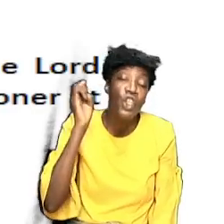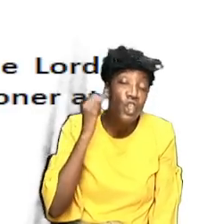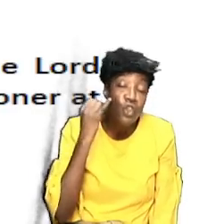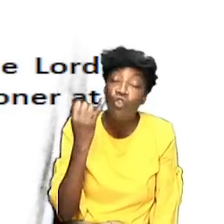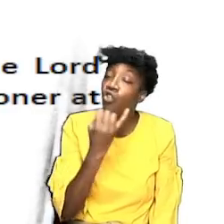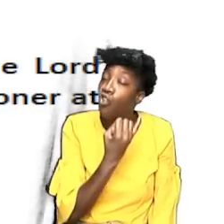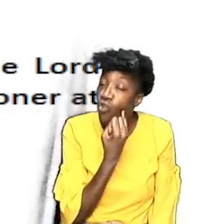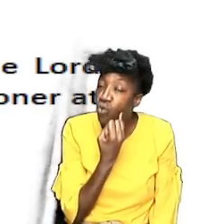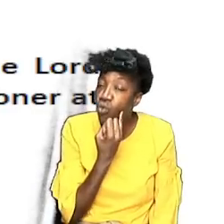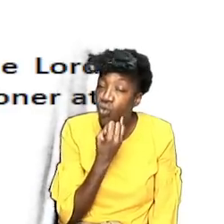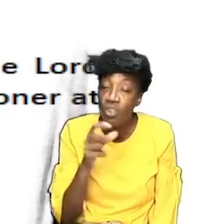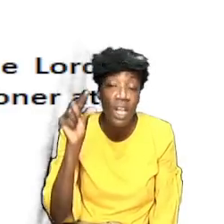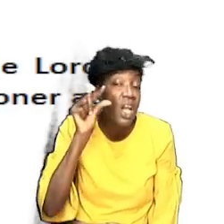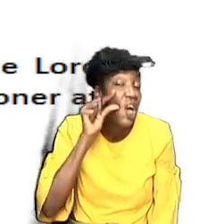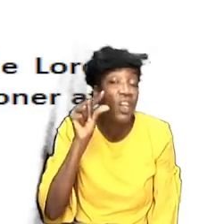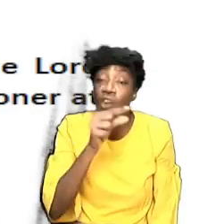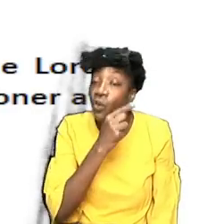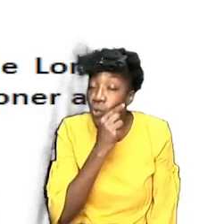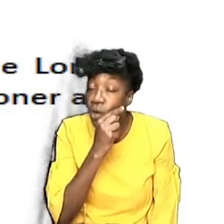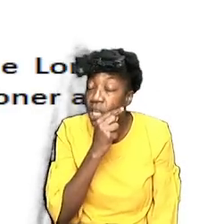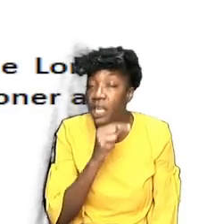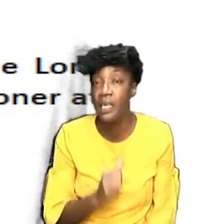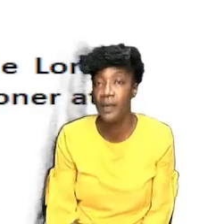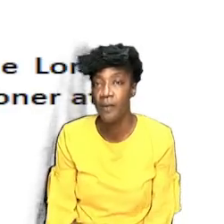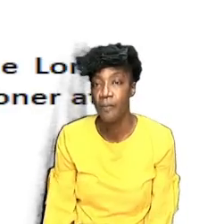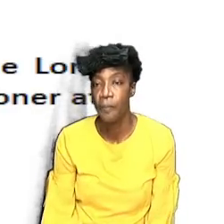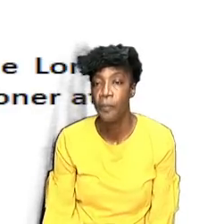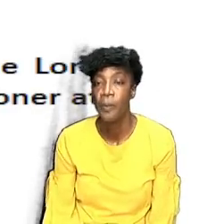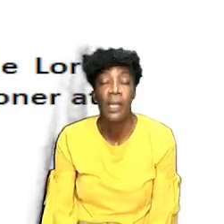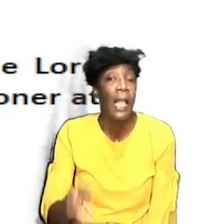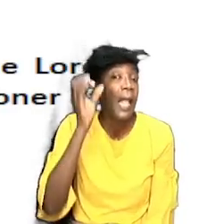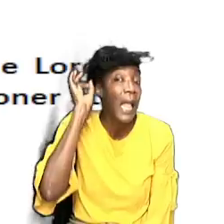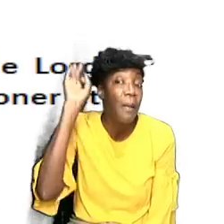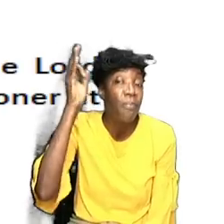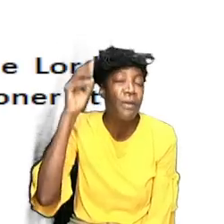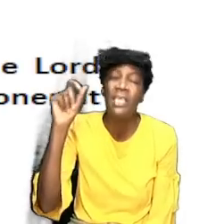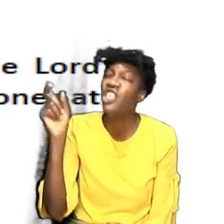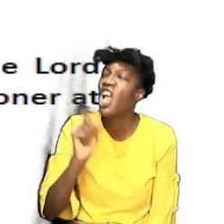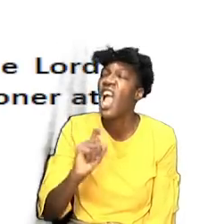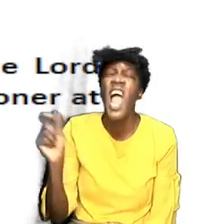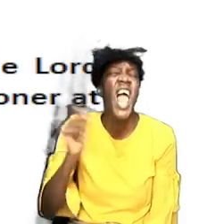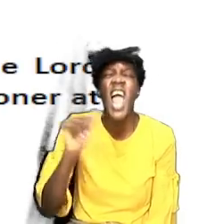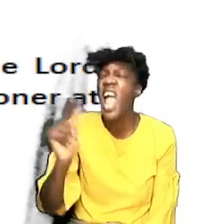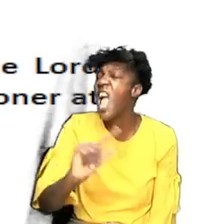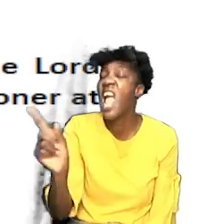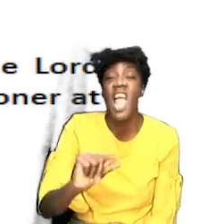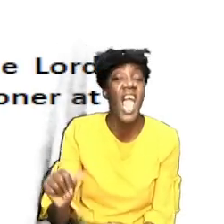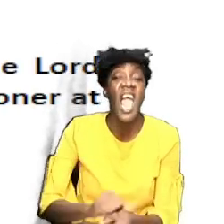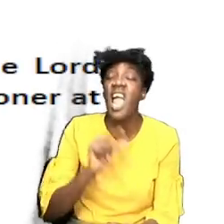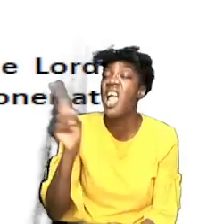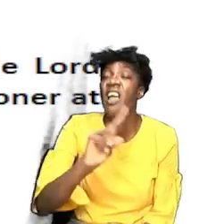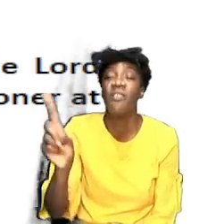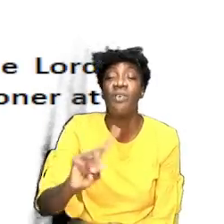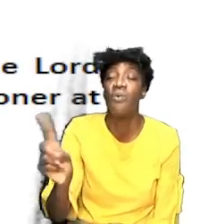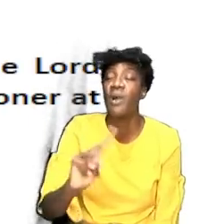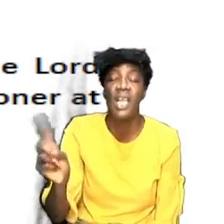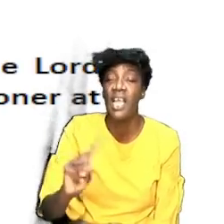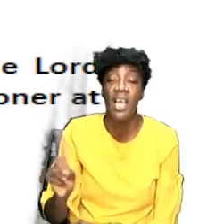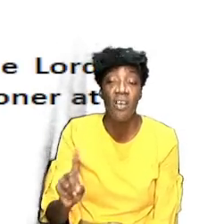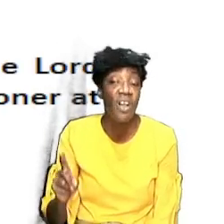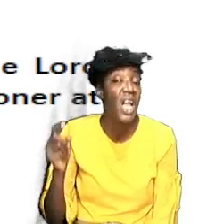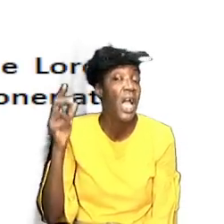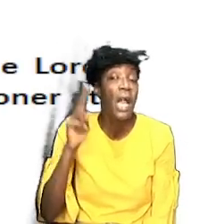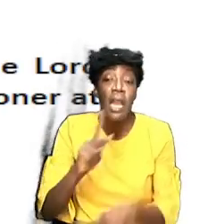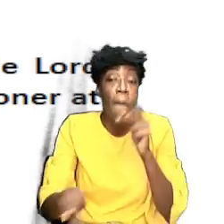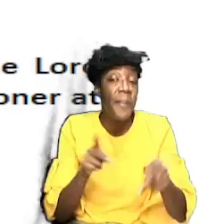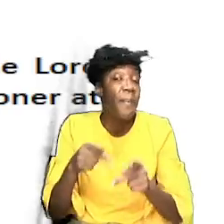of Tyrannus. Amen. And it is said that he preached everywhere, and everybody who lived in the province of Asia heard